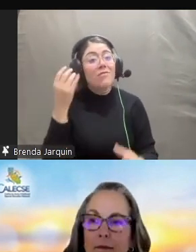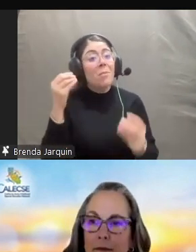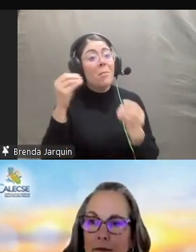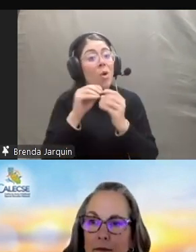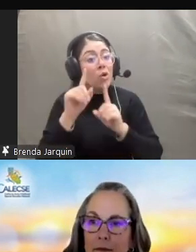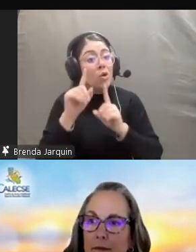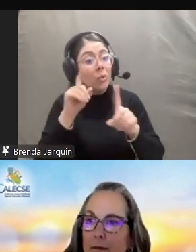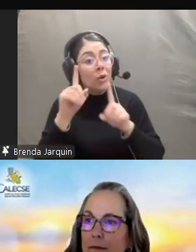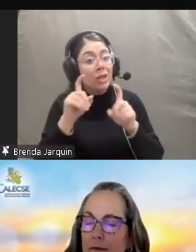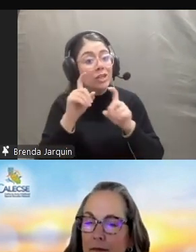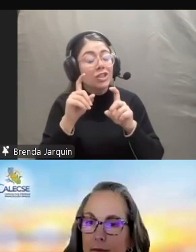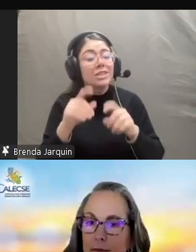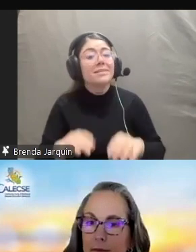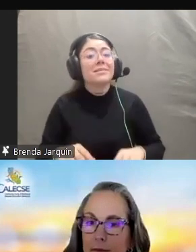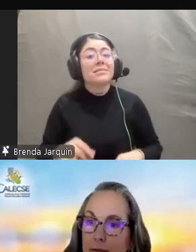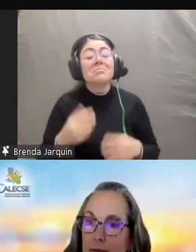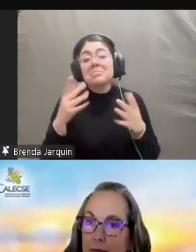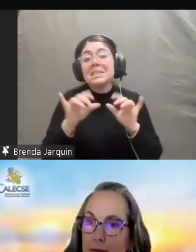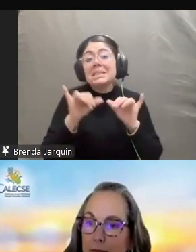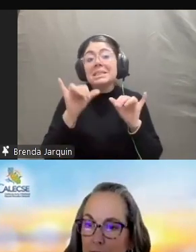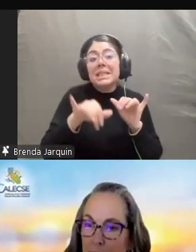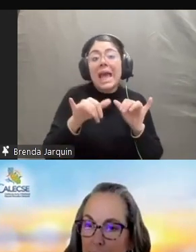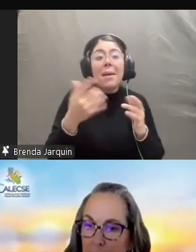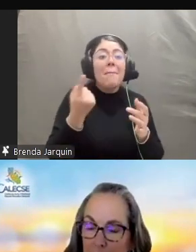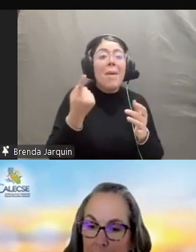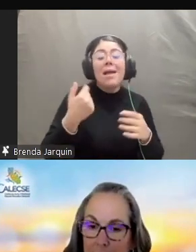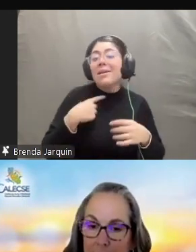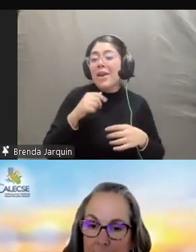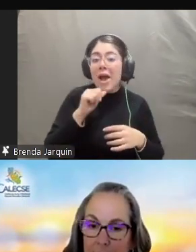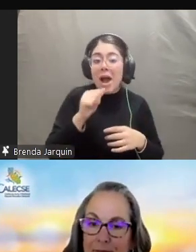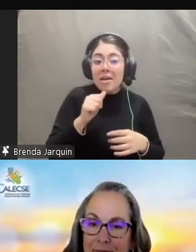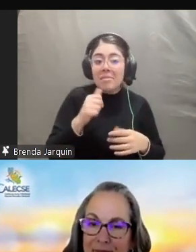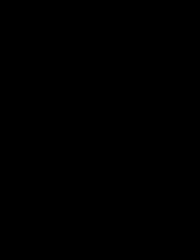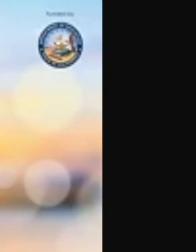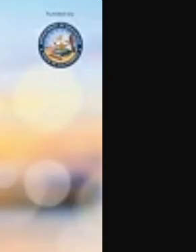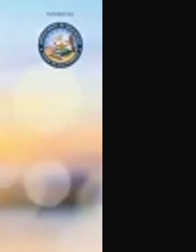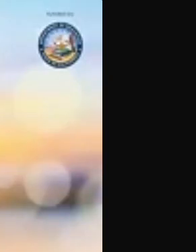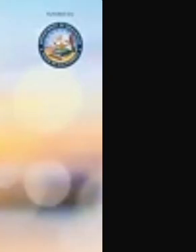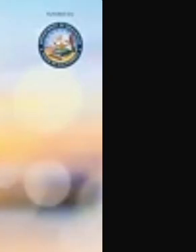Otherwise, we just want to wish you a great day and a happy short week. Thanks, everybody.